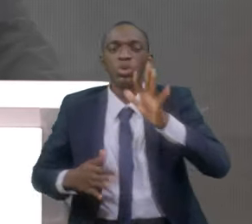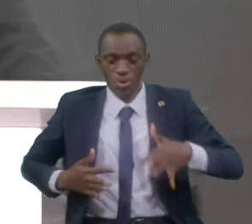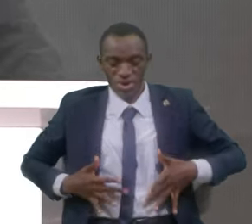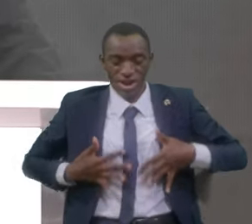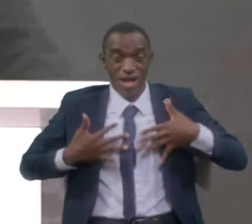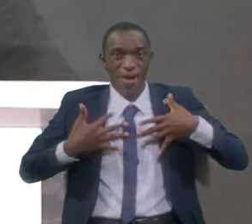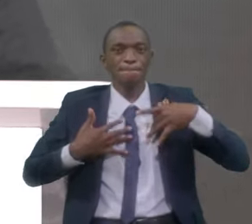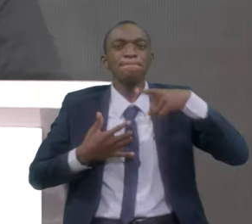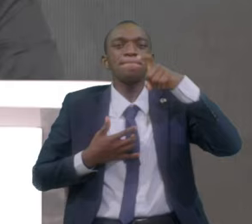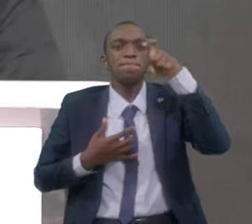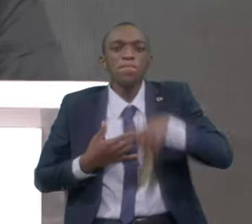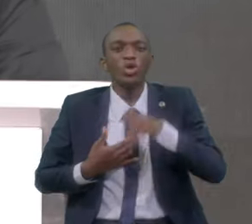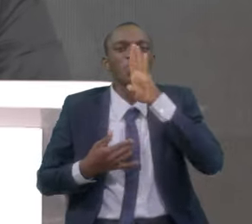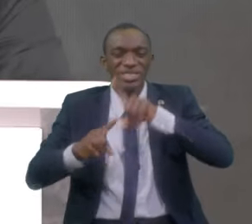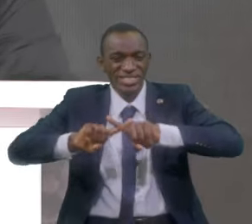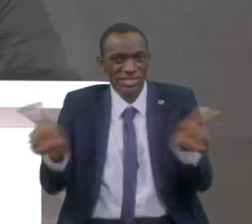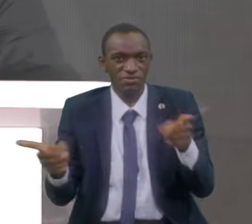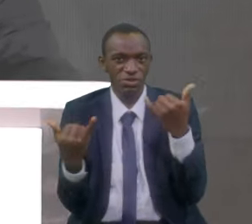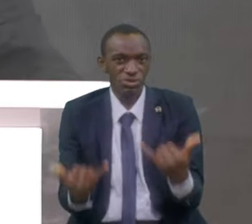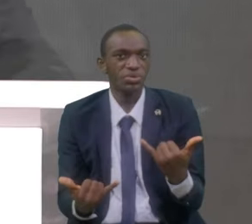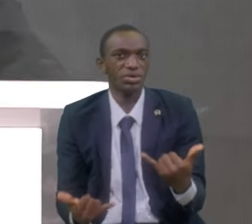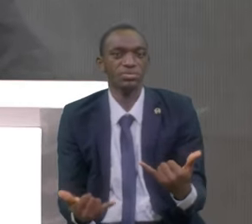be different today